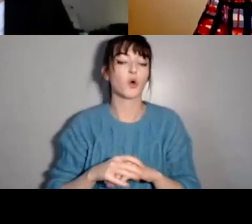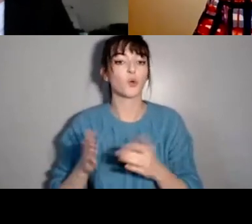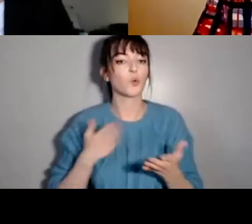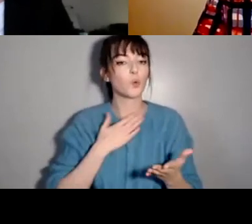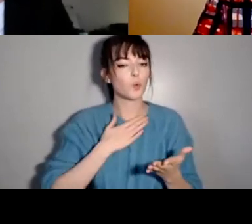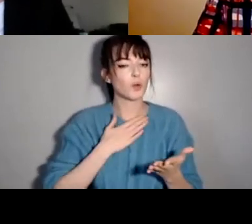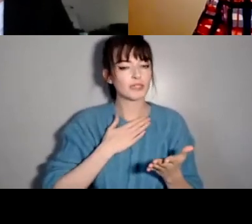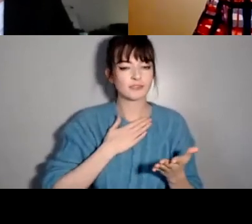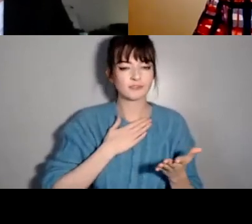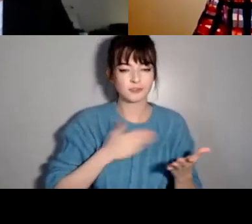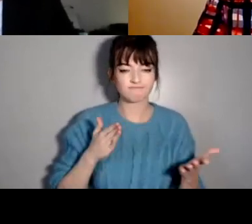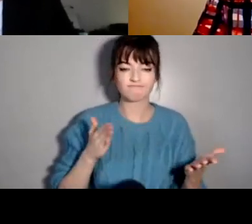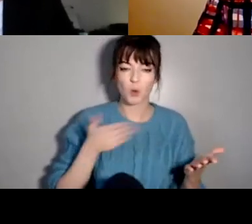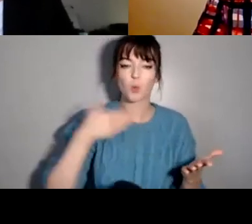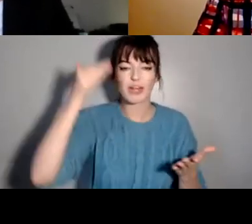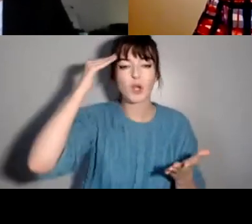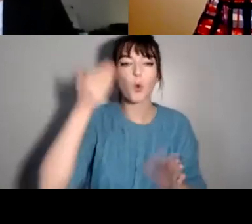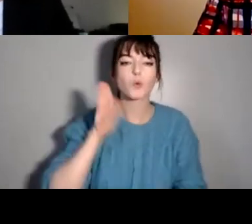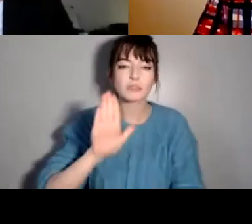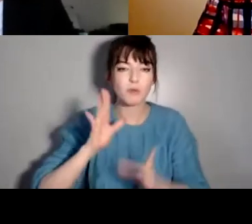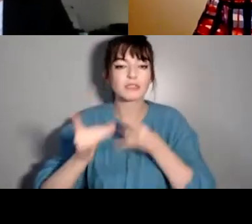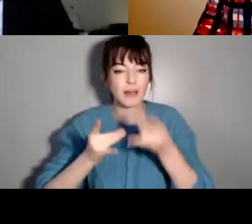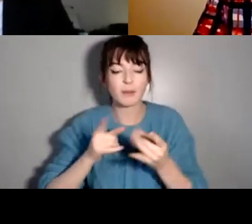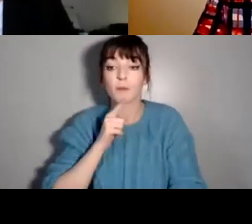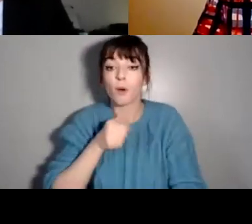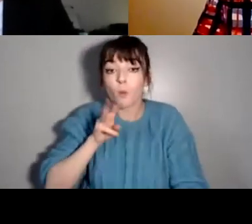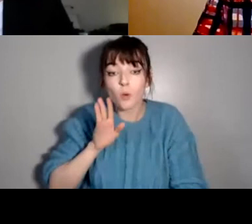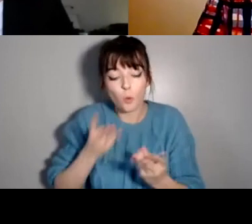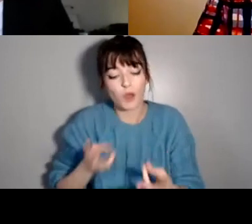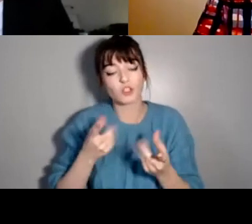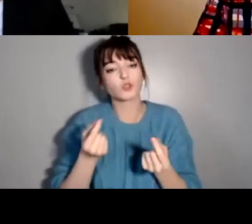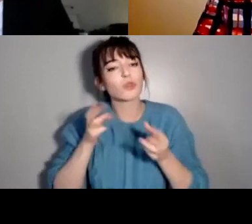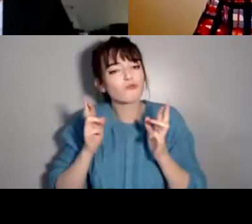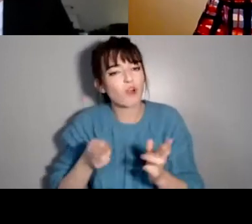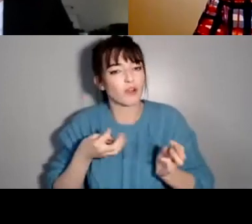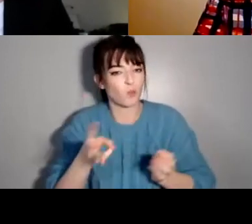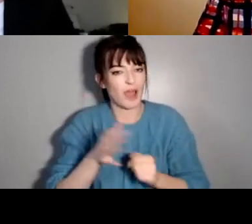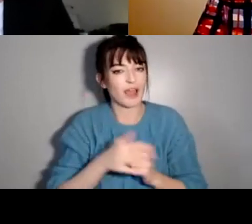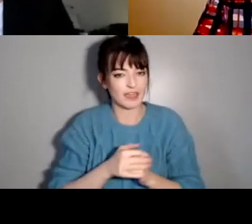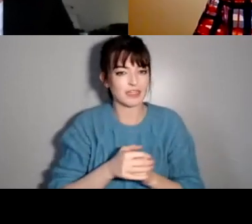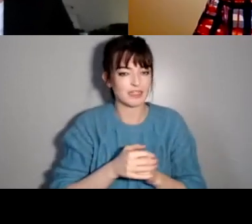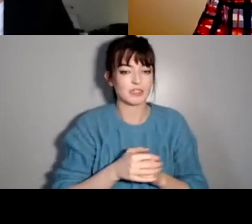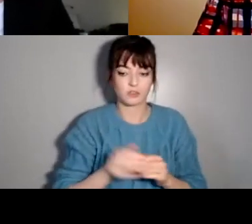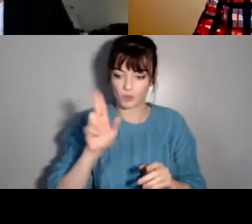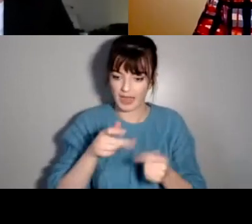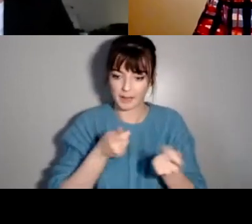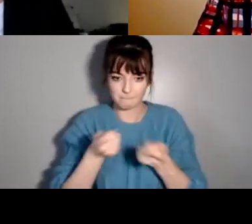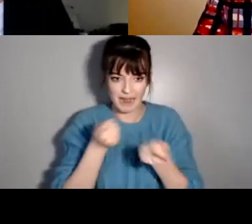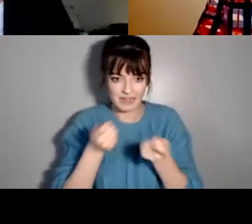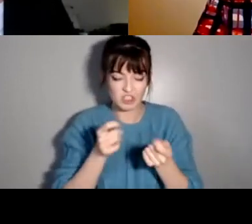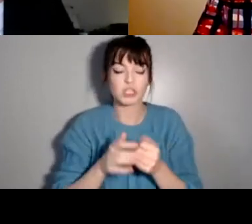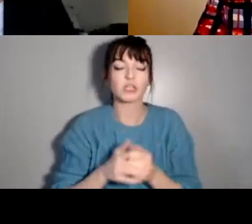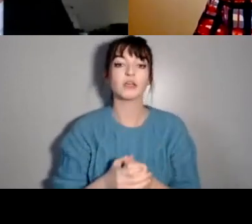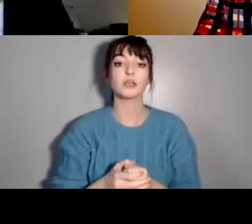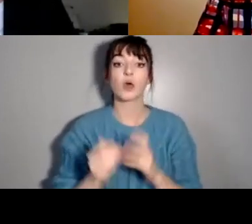recognition of the fact that this needs to be done right in a way that's sustainable, and at a place that can be managed. And I would draw people's attention